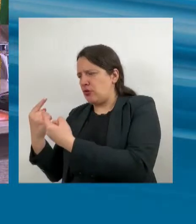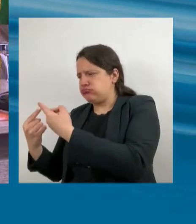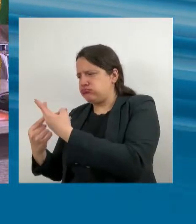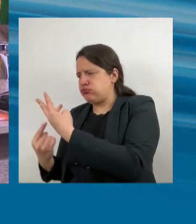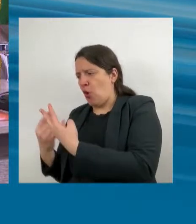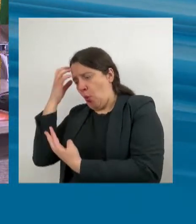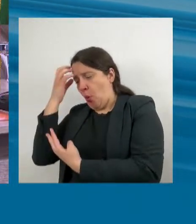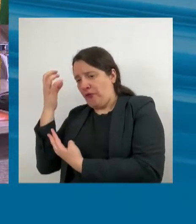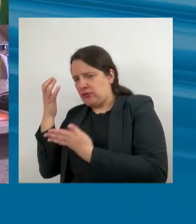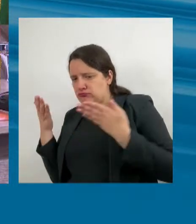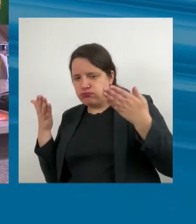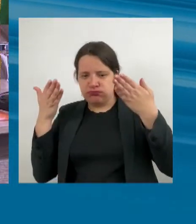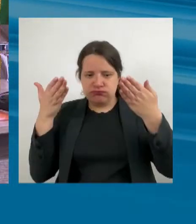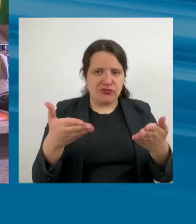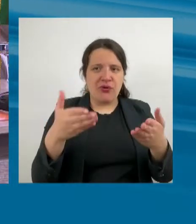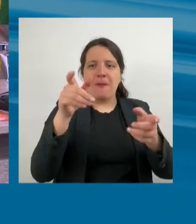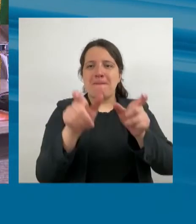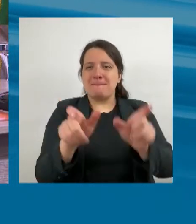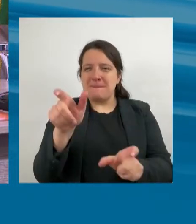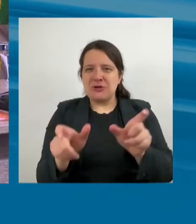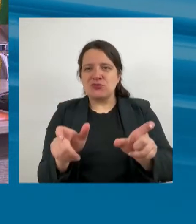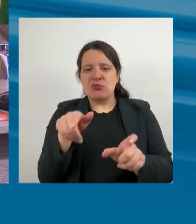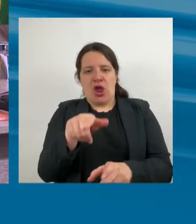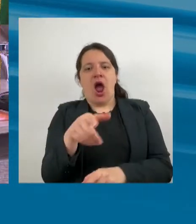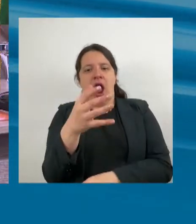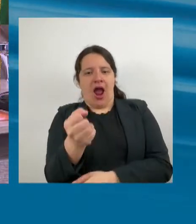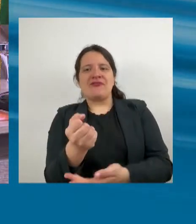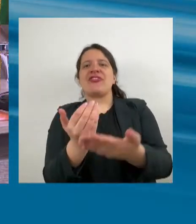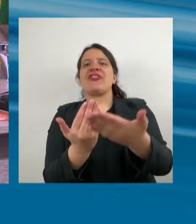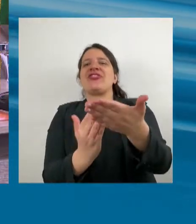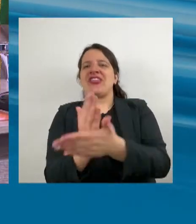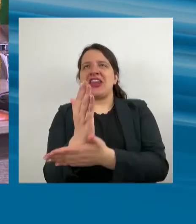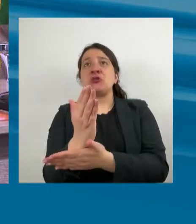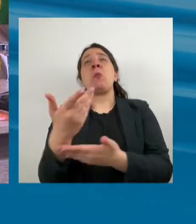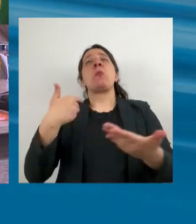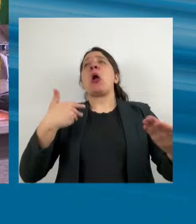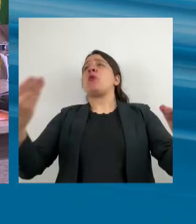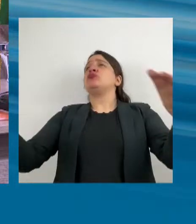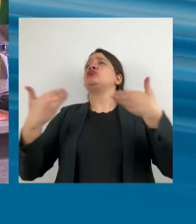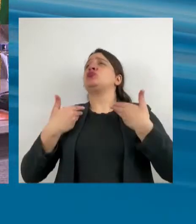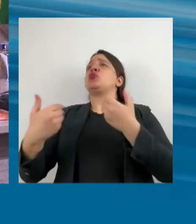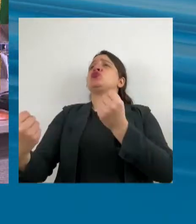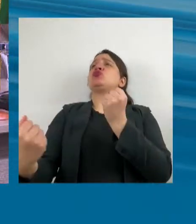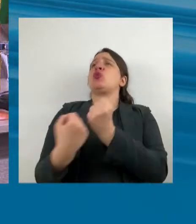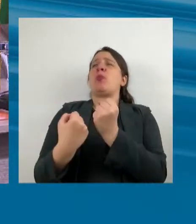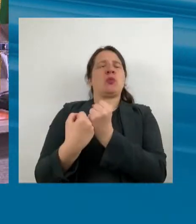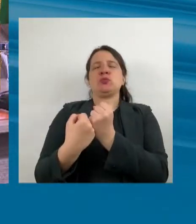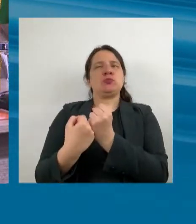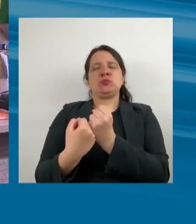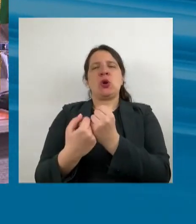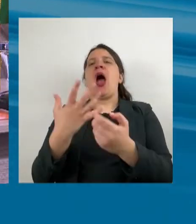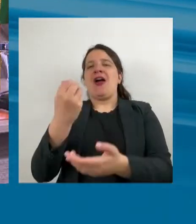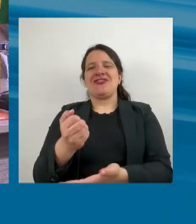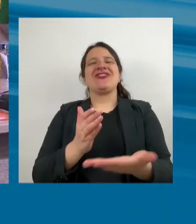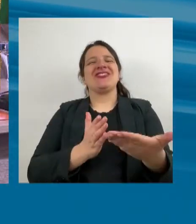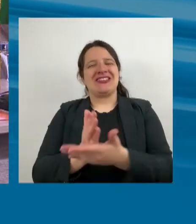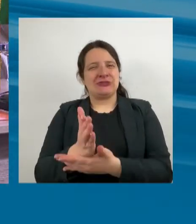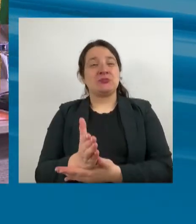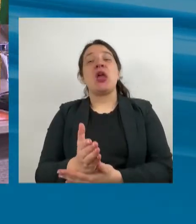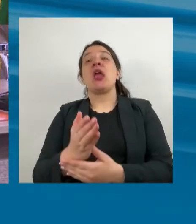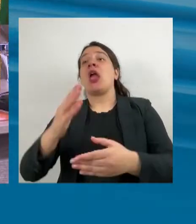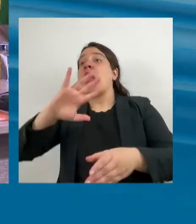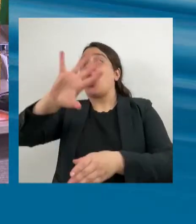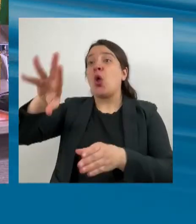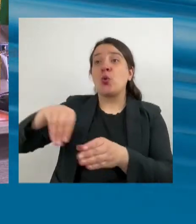actions, recognizing them as subjects of right instead of simply receivers of support. Social